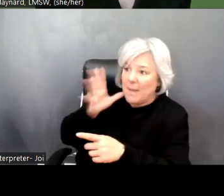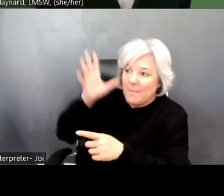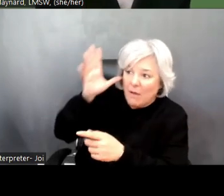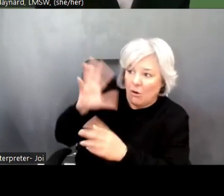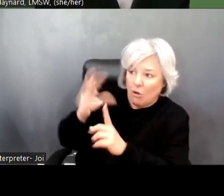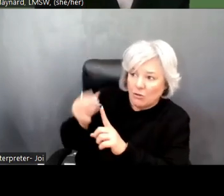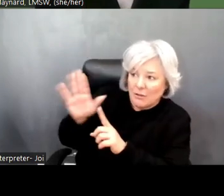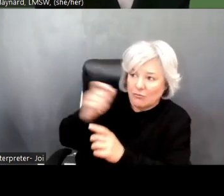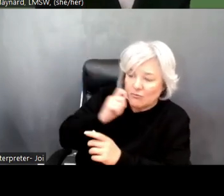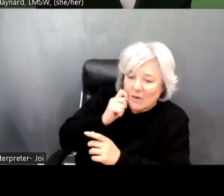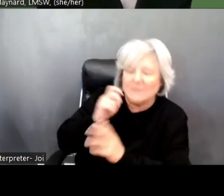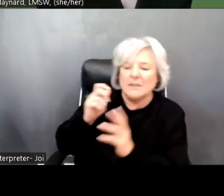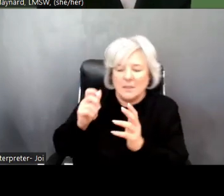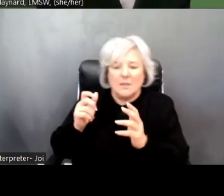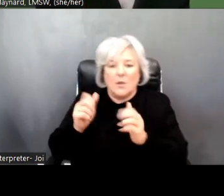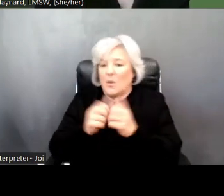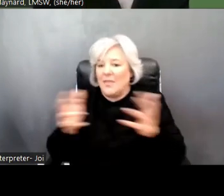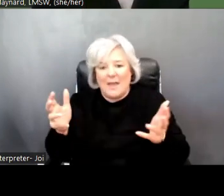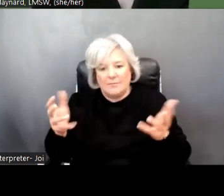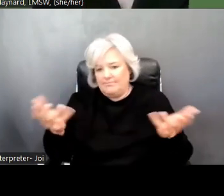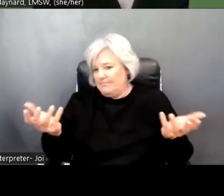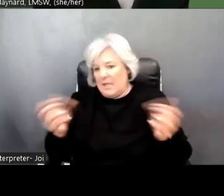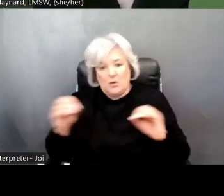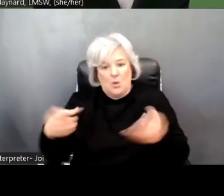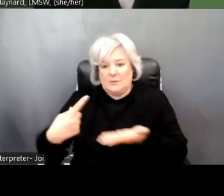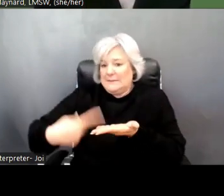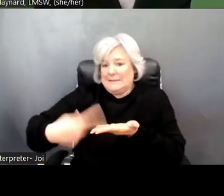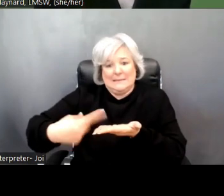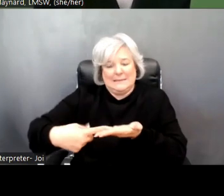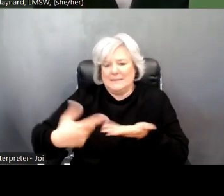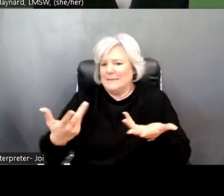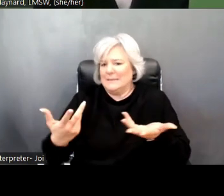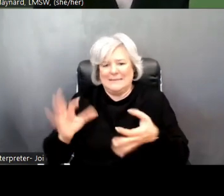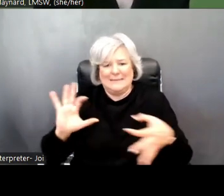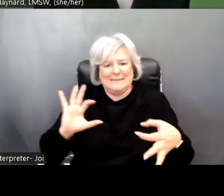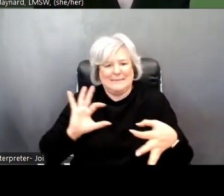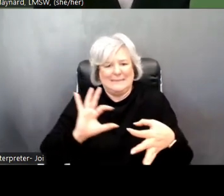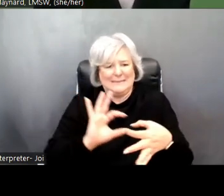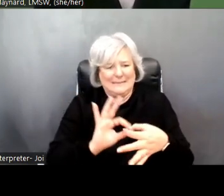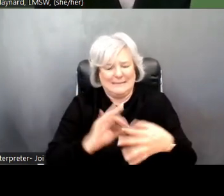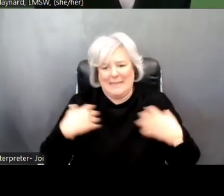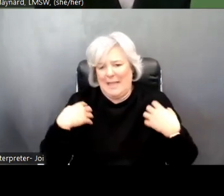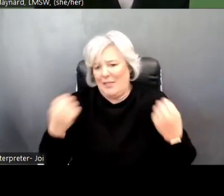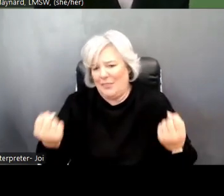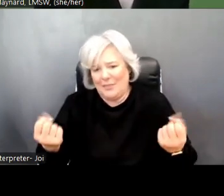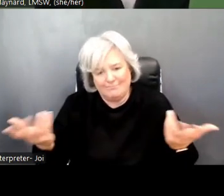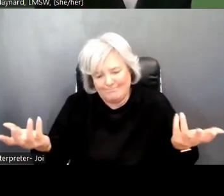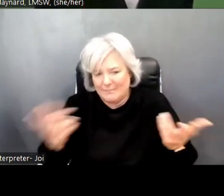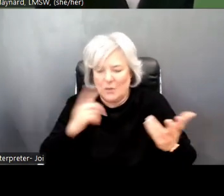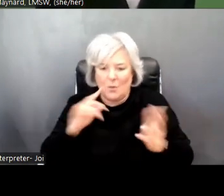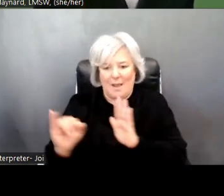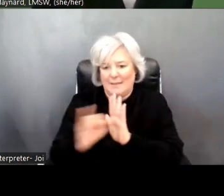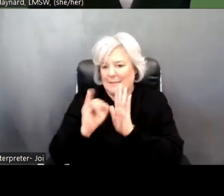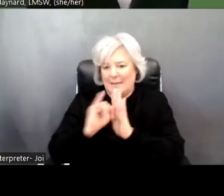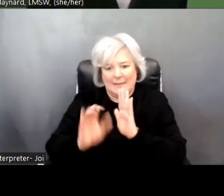really important. Without the ability to talk about it, we're not going to be able to have a healthy identity development